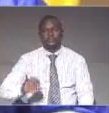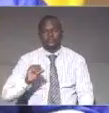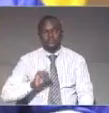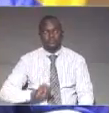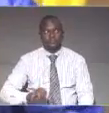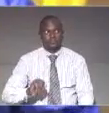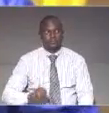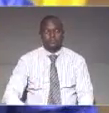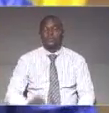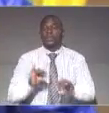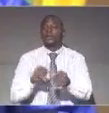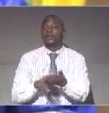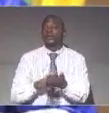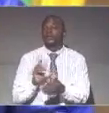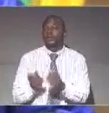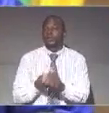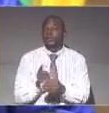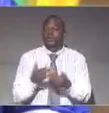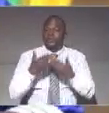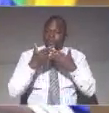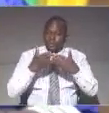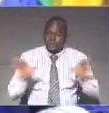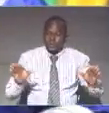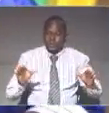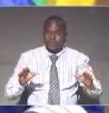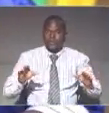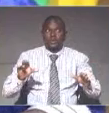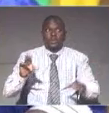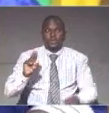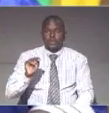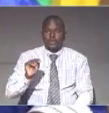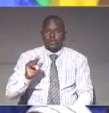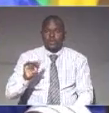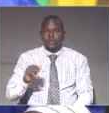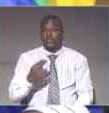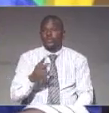Let me take this opportunity to declare NURI